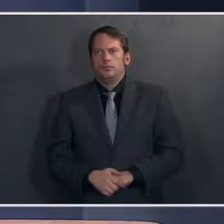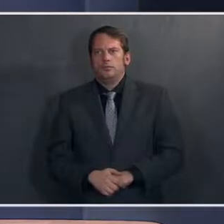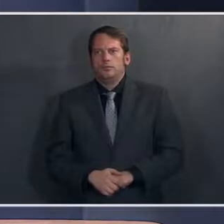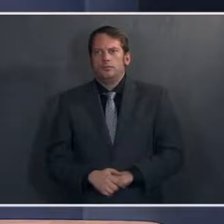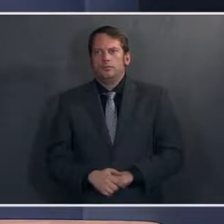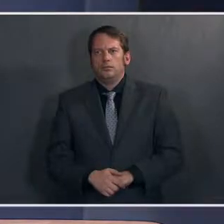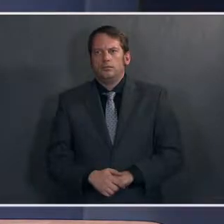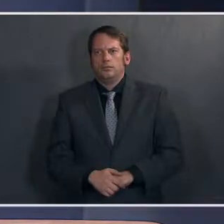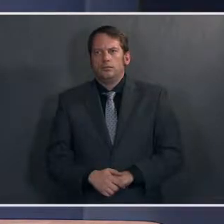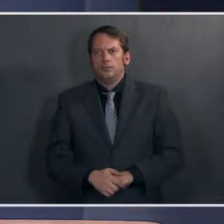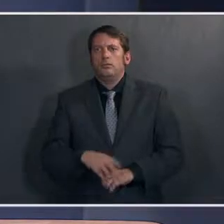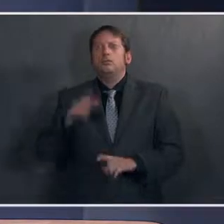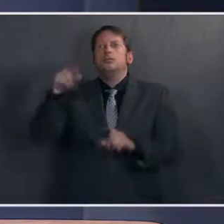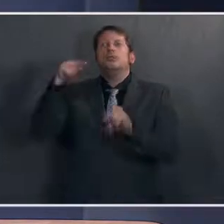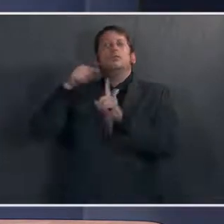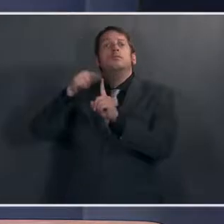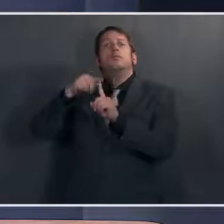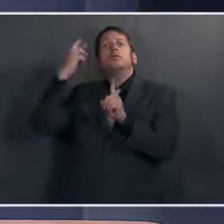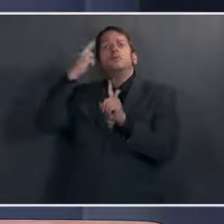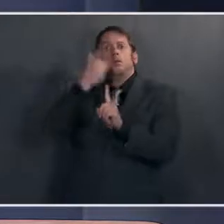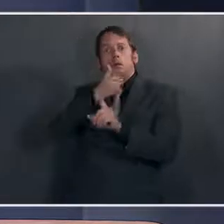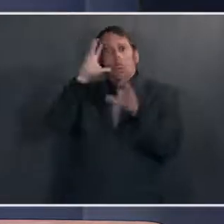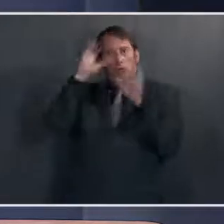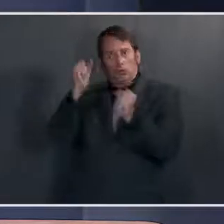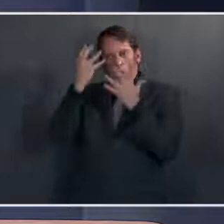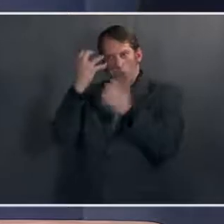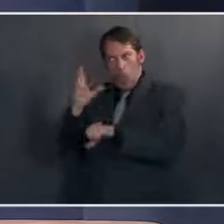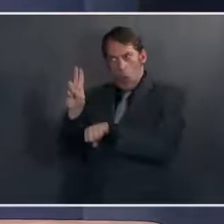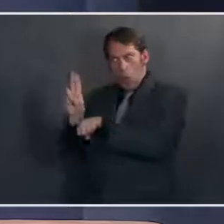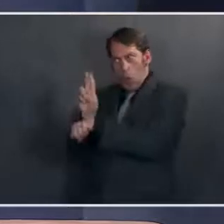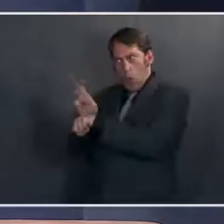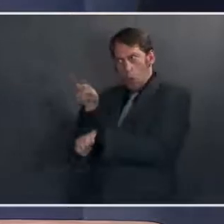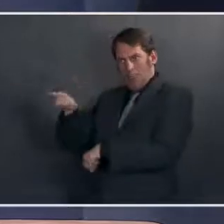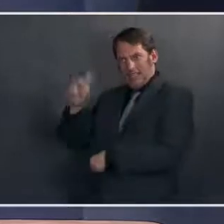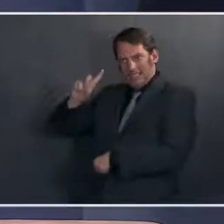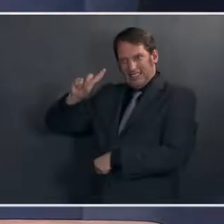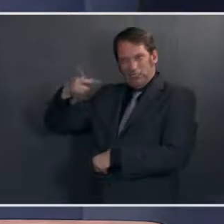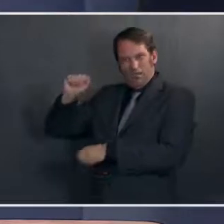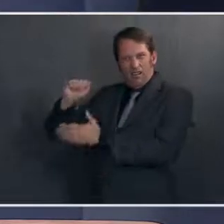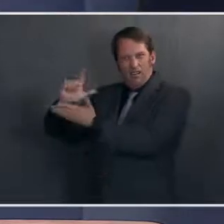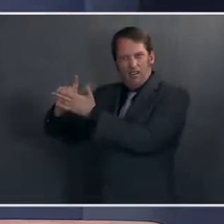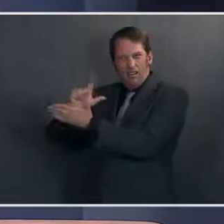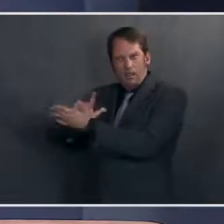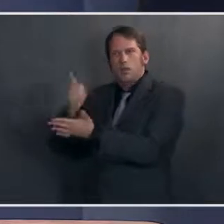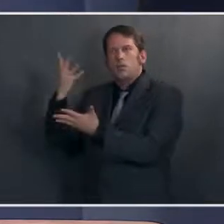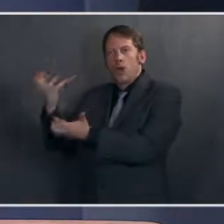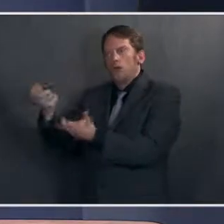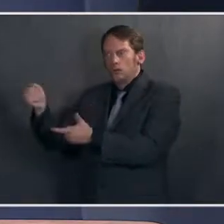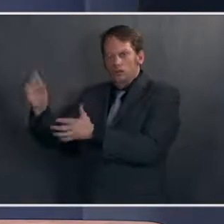a range of options for any moment where there was a reduction in supply on